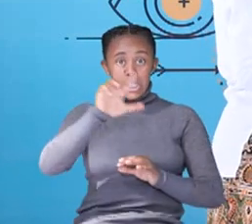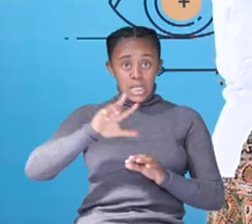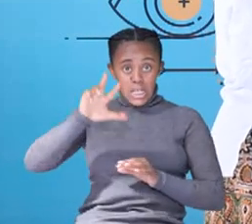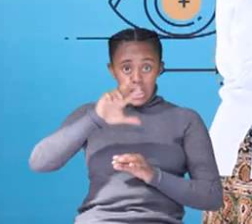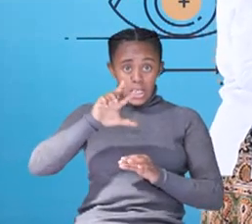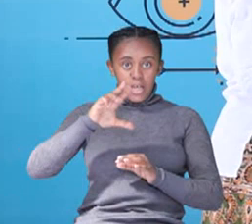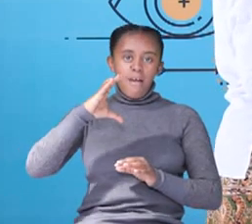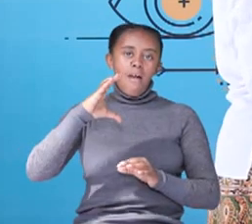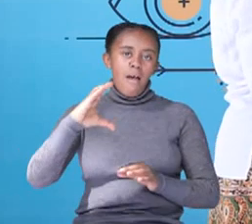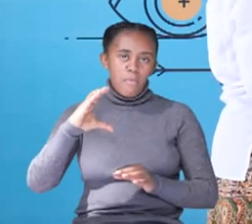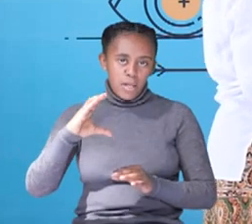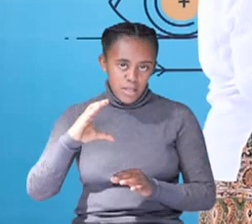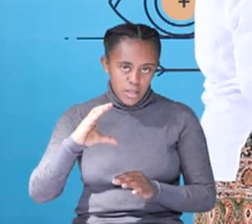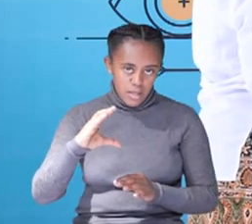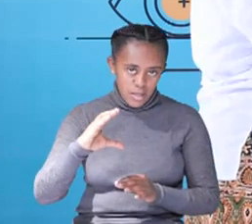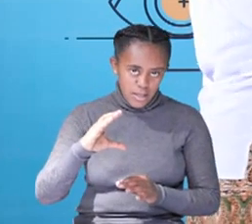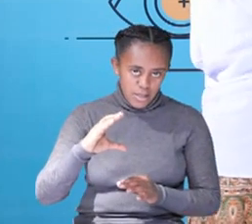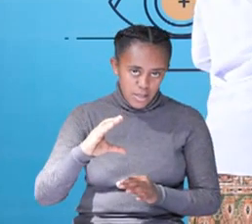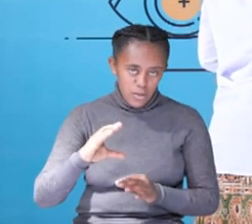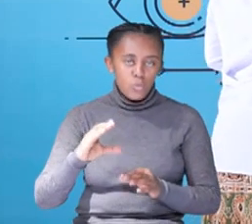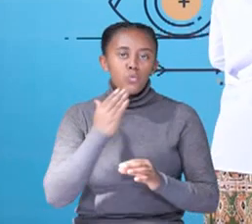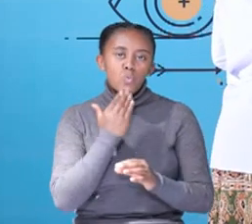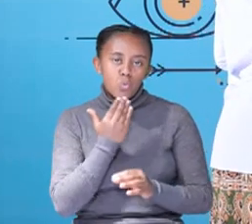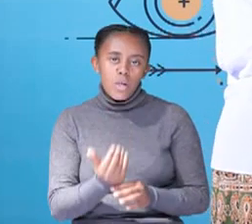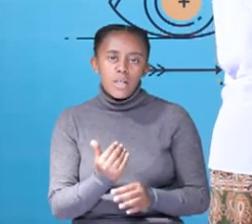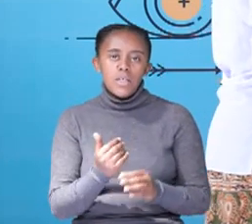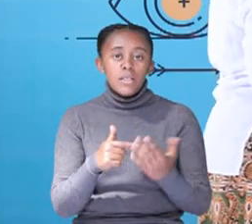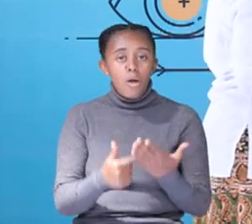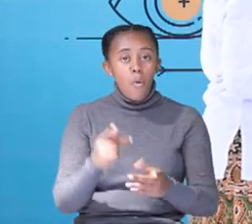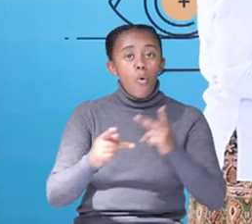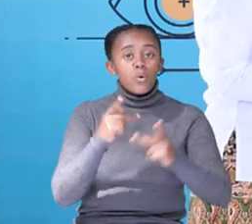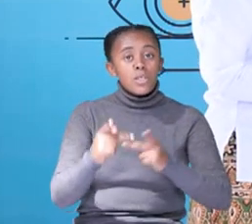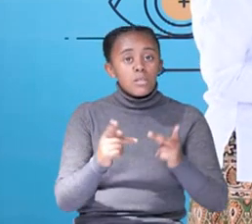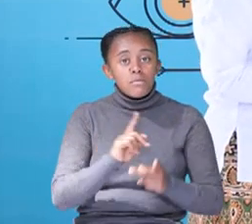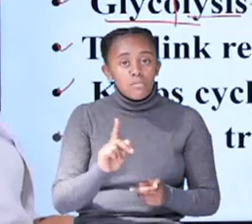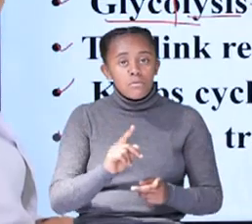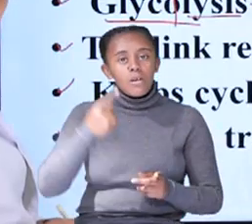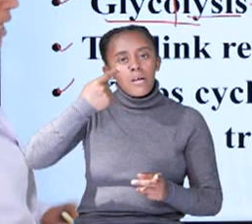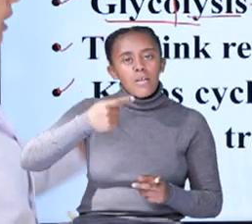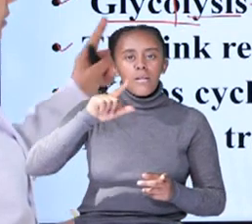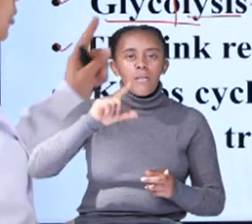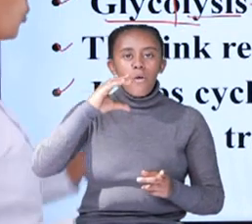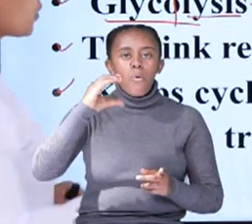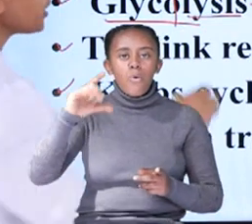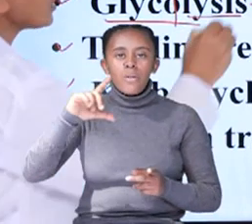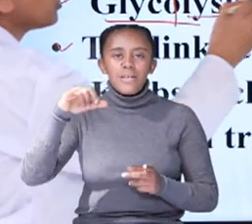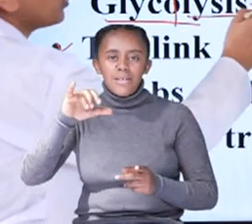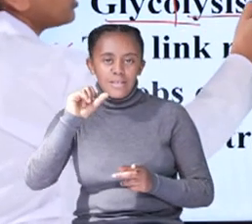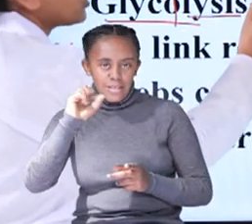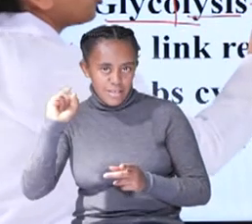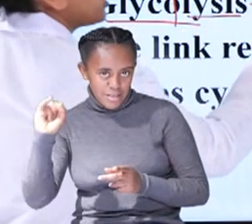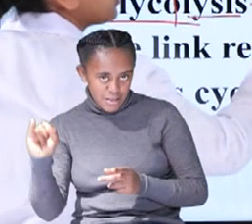3-carbon compound or a 3-carbon sugar. That's why the process is said to be glycolysis. This